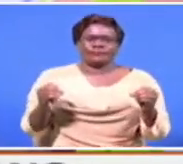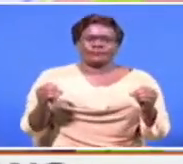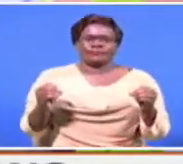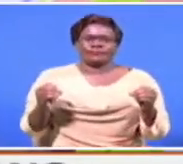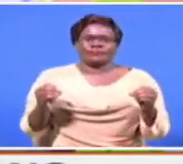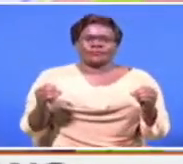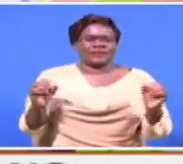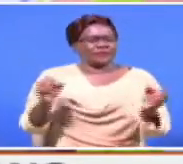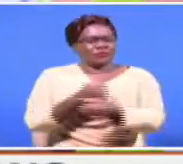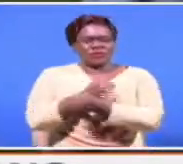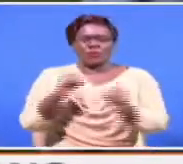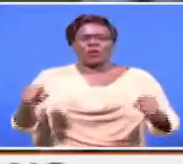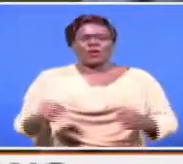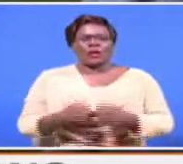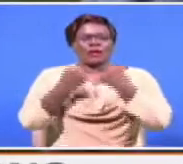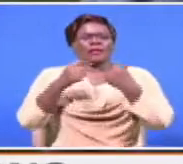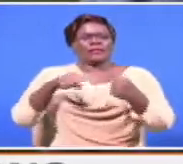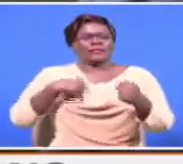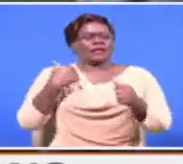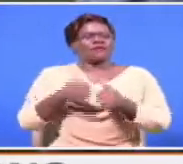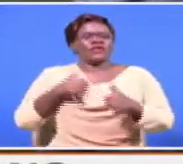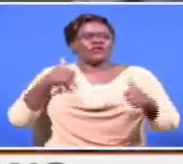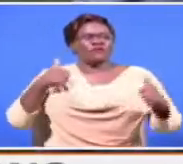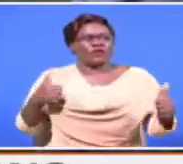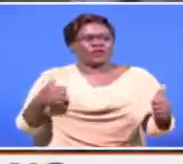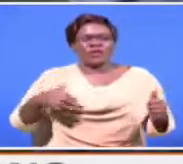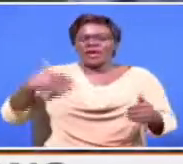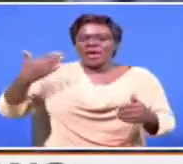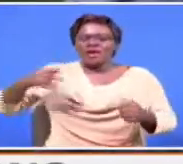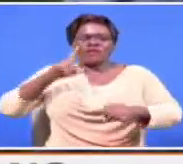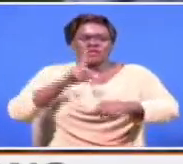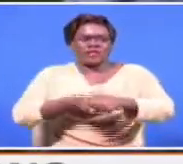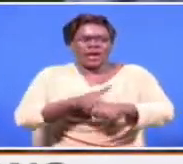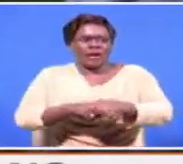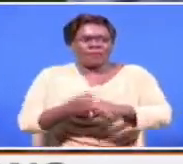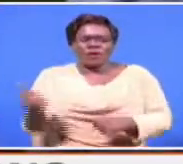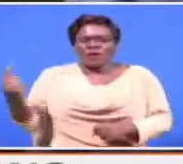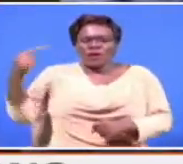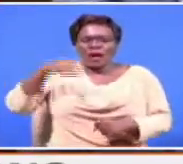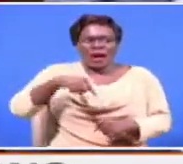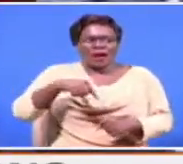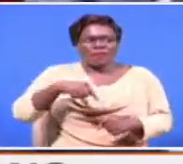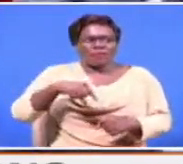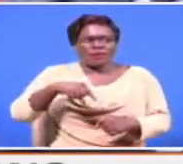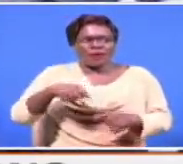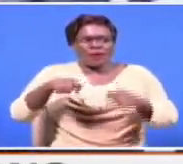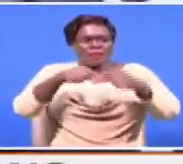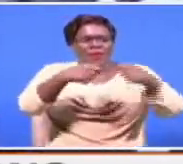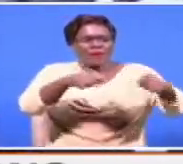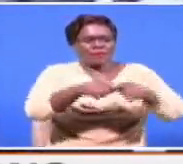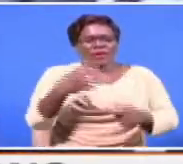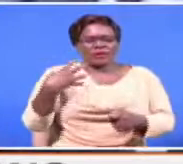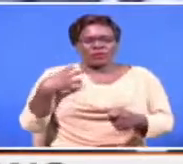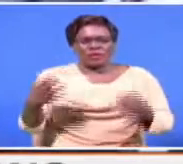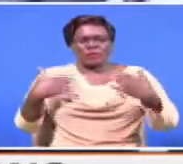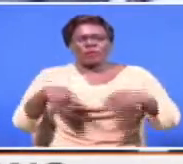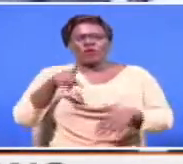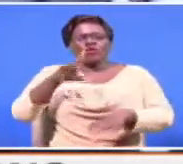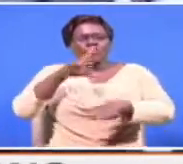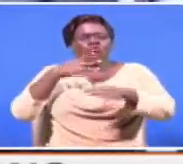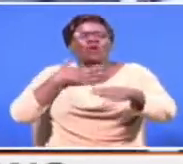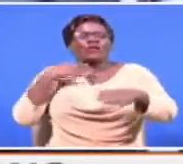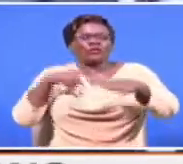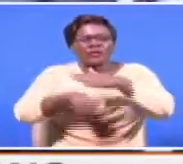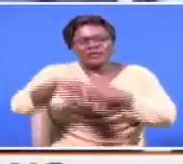and it is not going to work. Tumekataa muwe kila wakati, mnatokea kwa mitaa, kuharibu mali za watu, ndiposa muingie